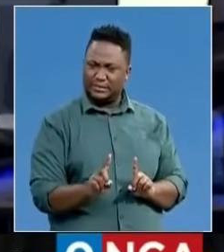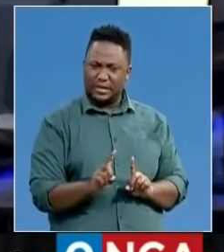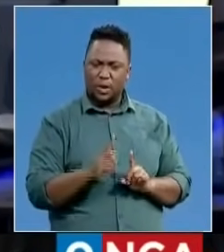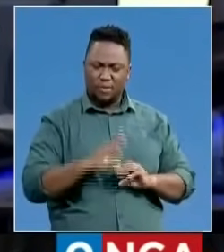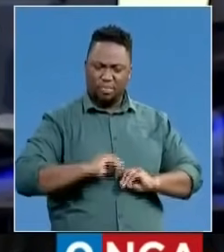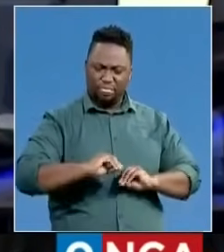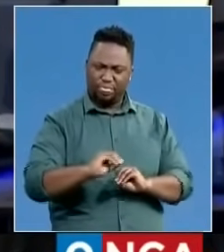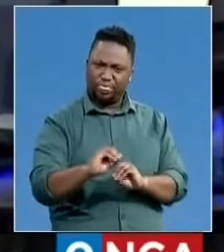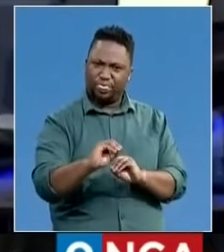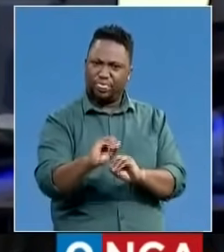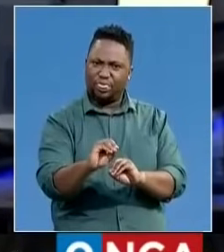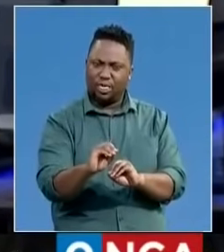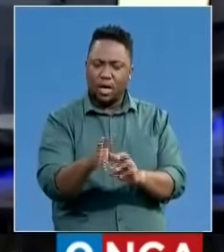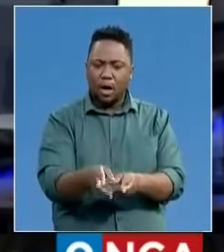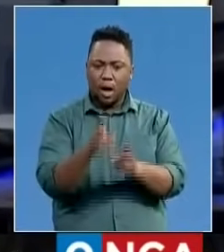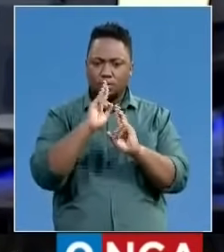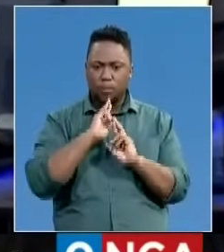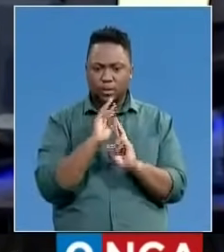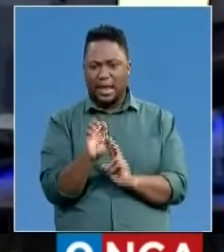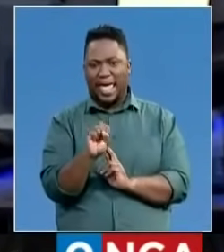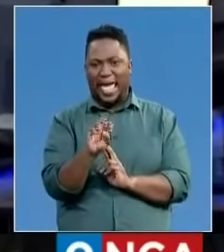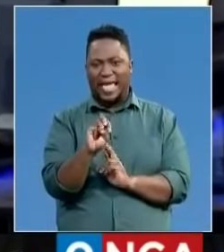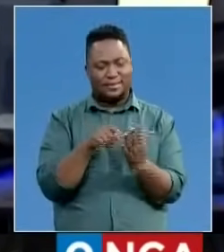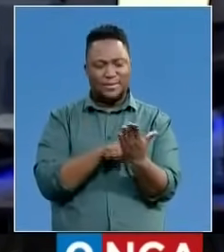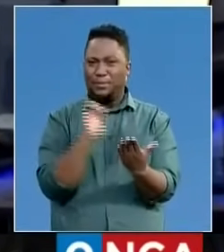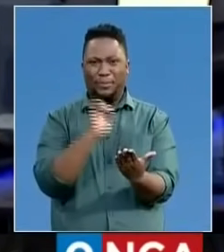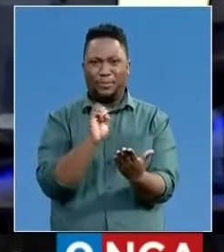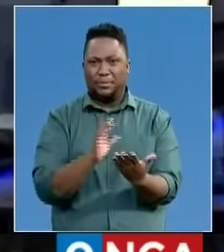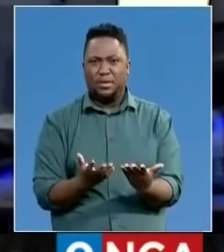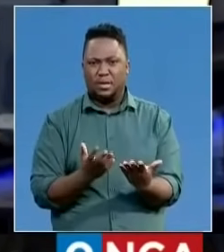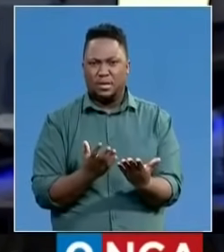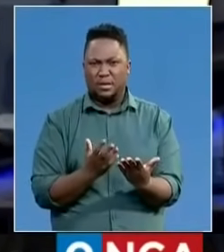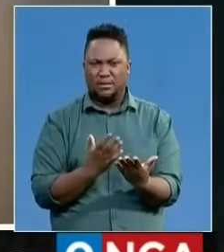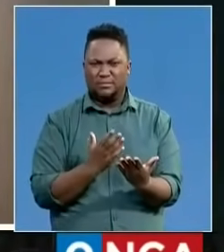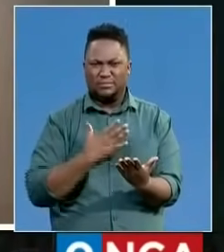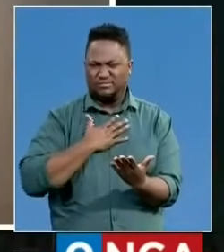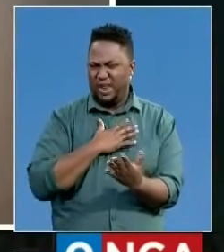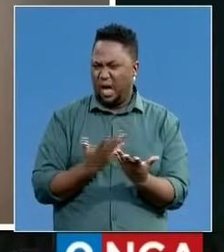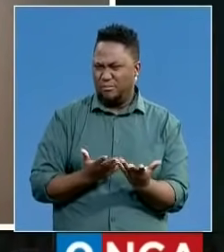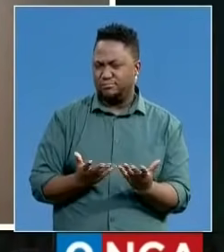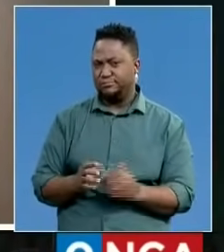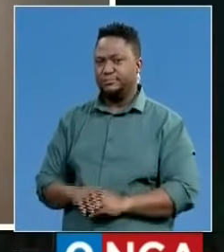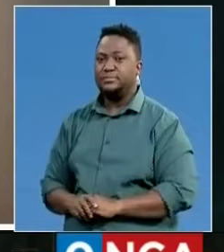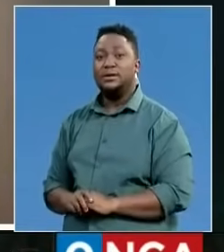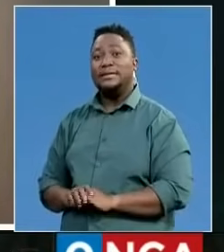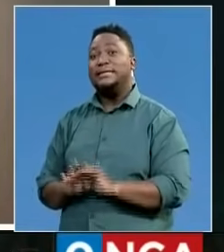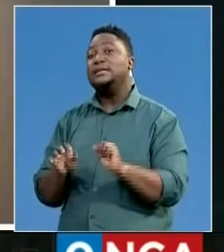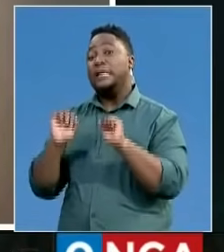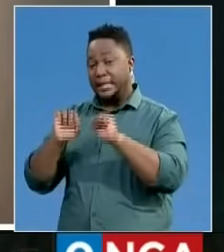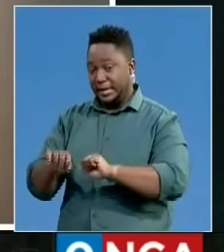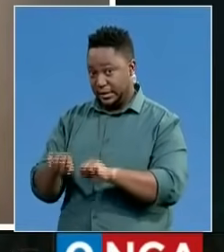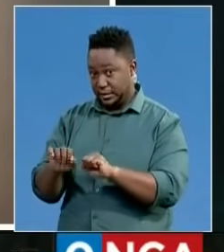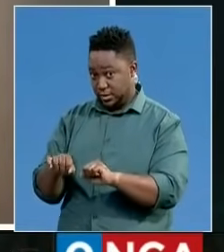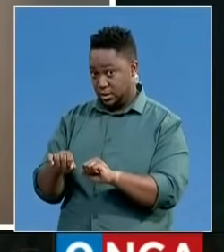delay in the response as to when people will get dates. How are you finding it? Yes, so what happened,